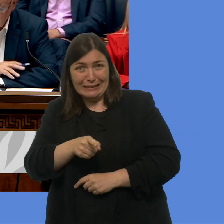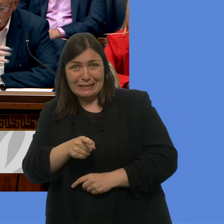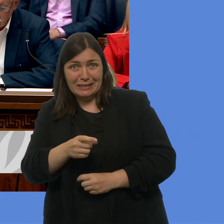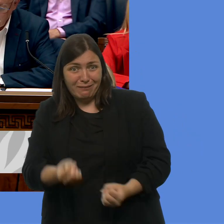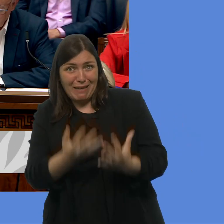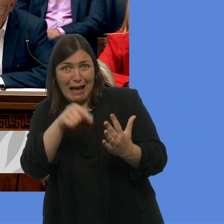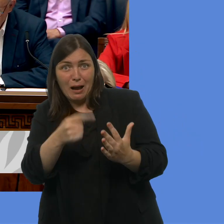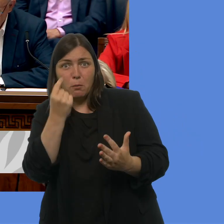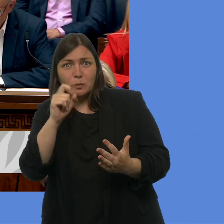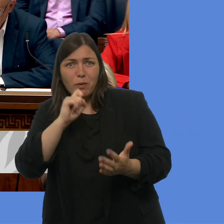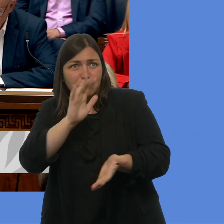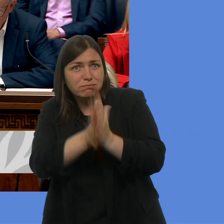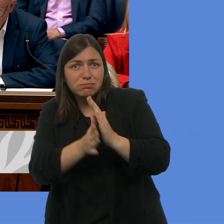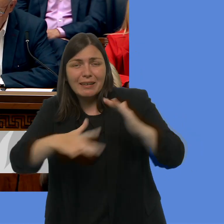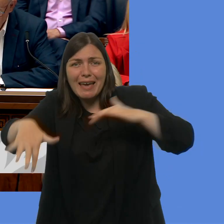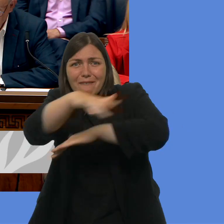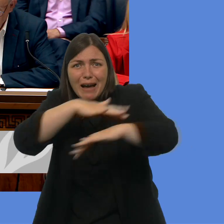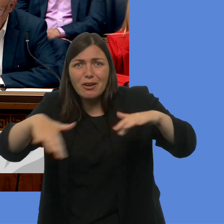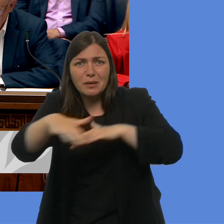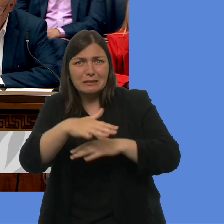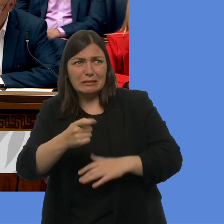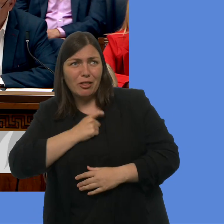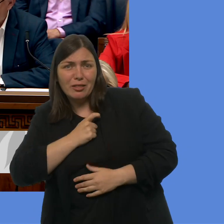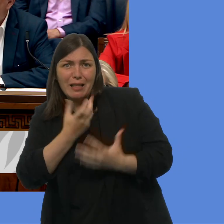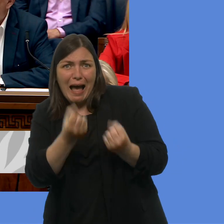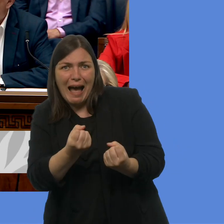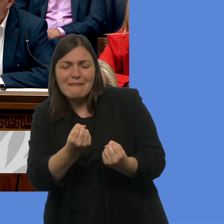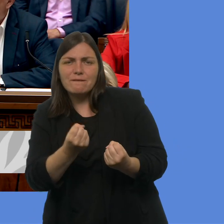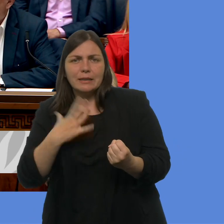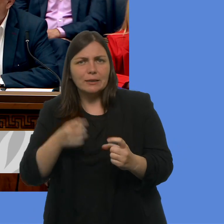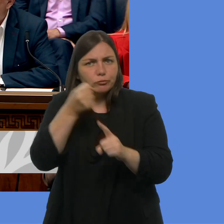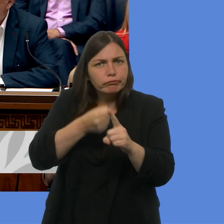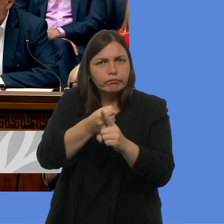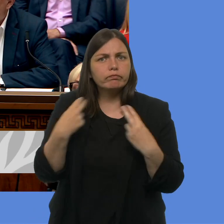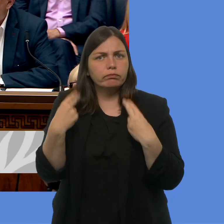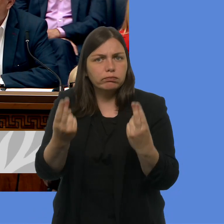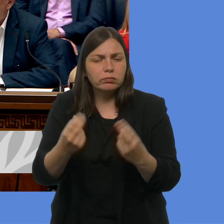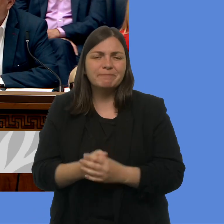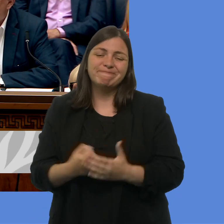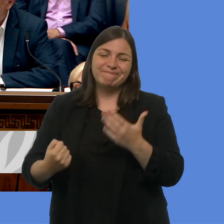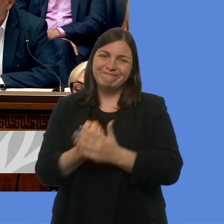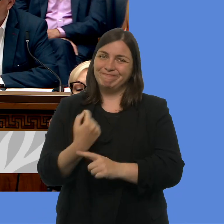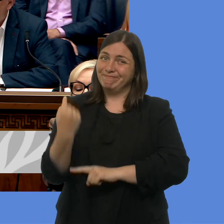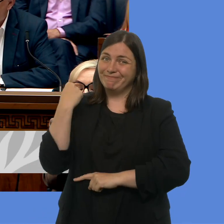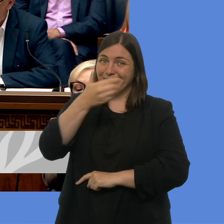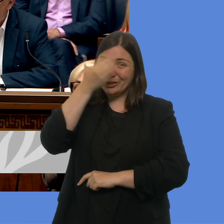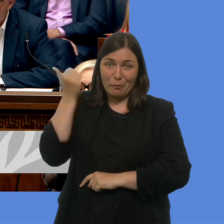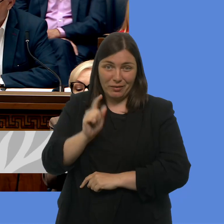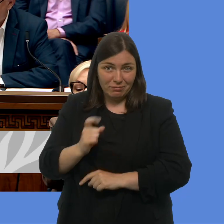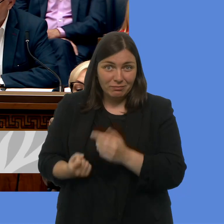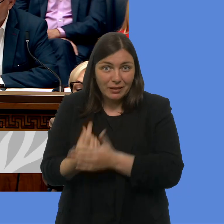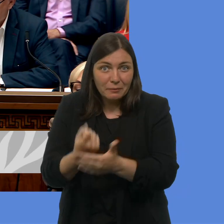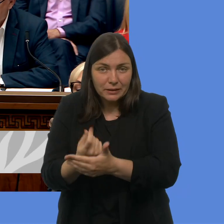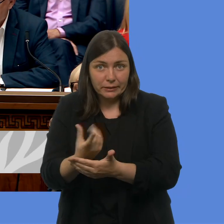violent sectarian displays on bonfires. Unfortunately, over the summer, where we were witness to some bonfires that not only put public